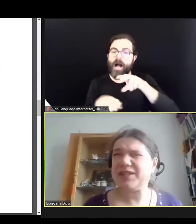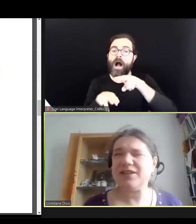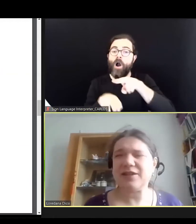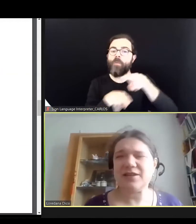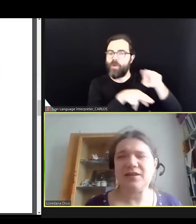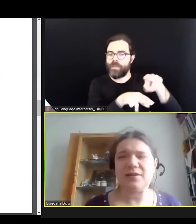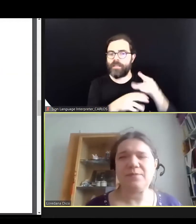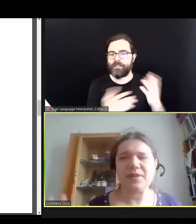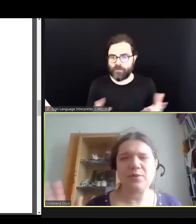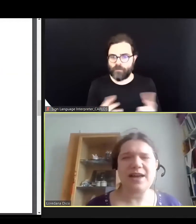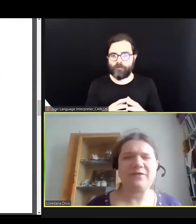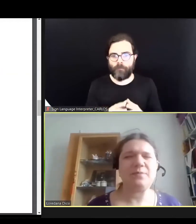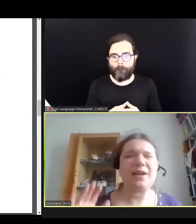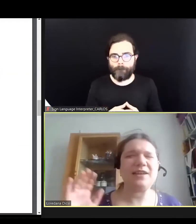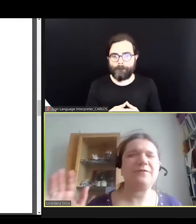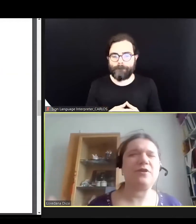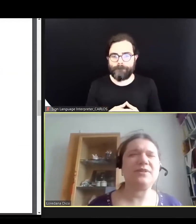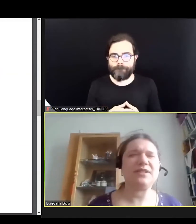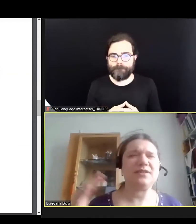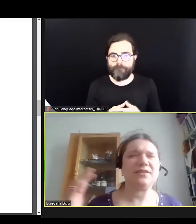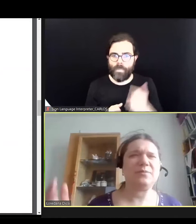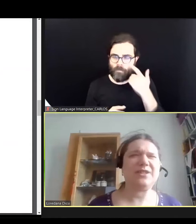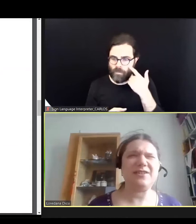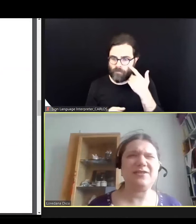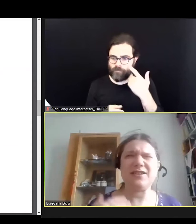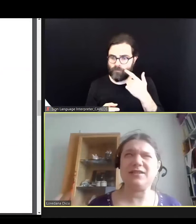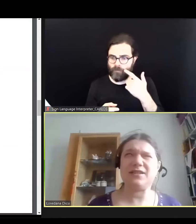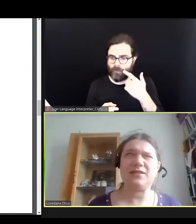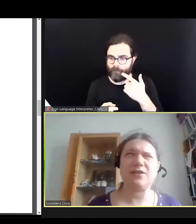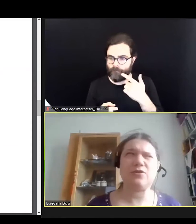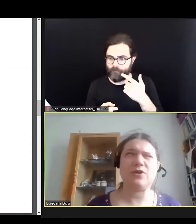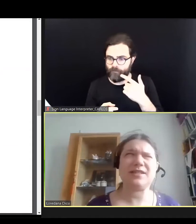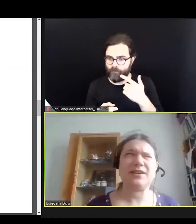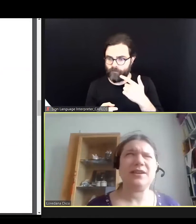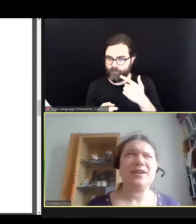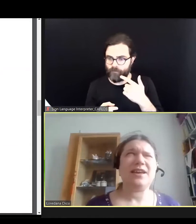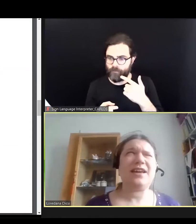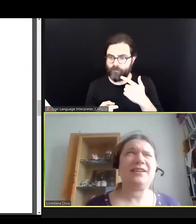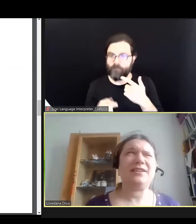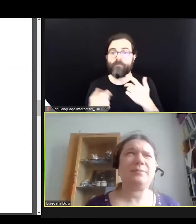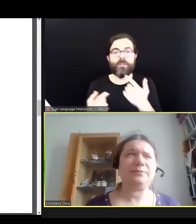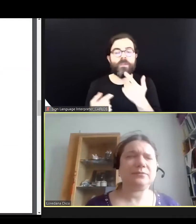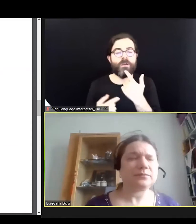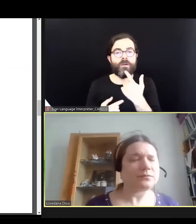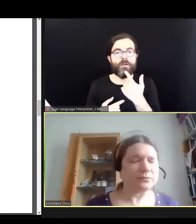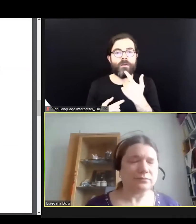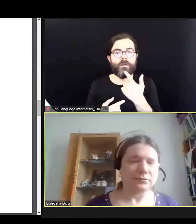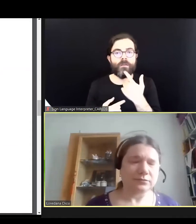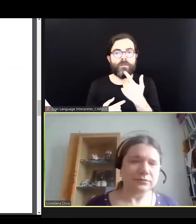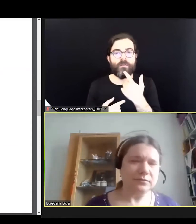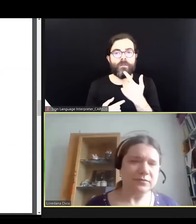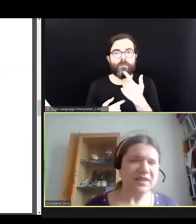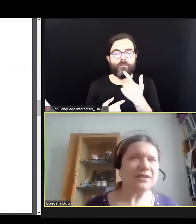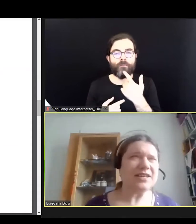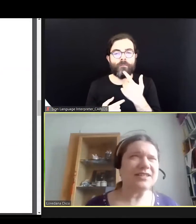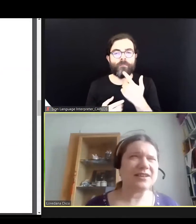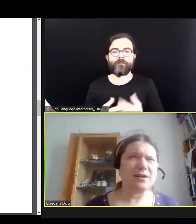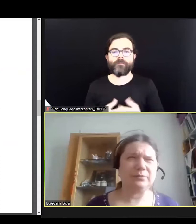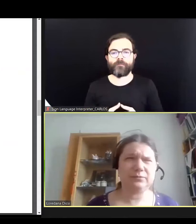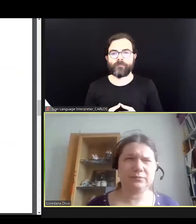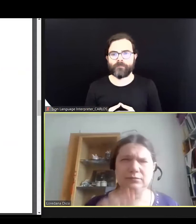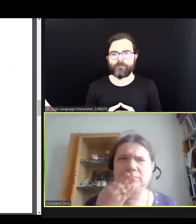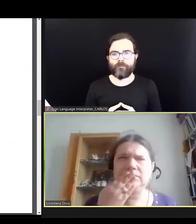barrier that people had. And not forget that parents were also much more requested to